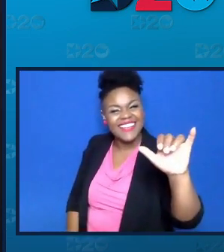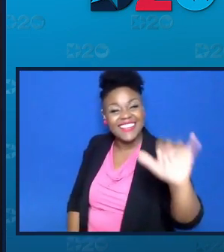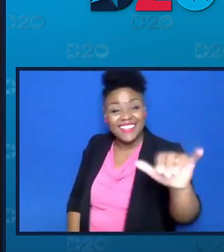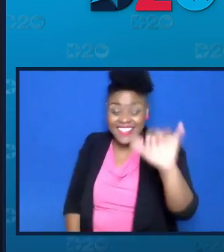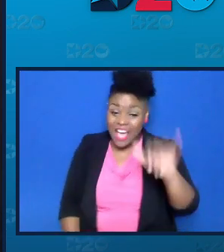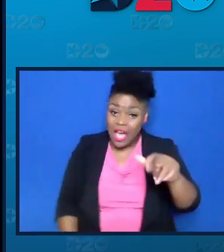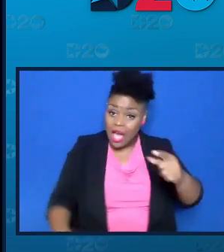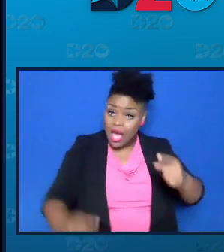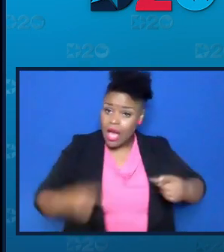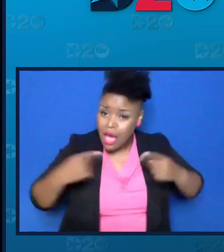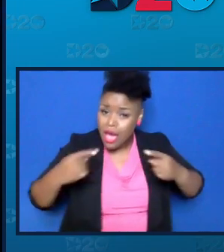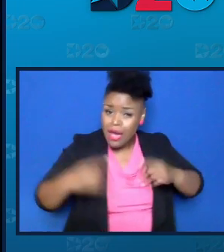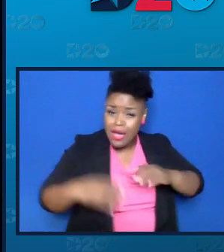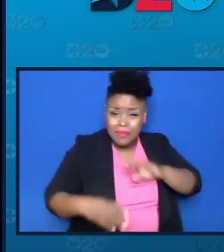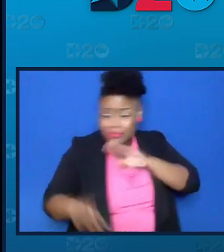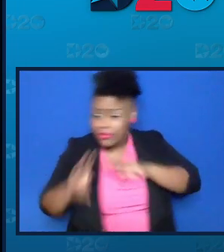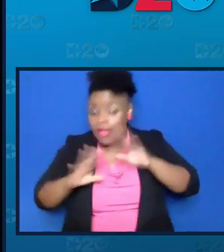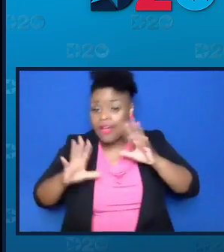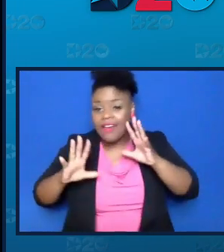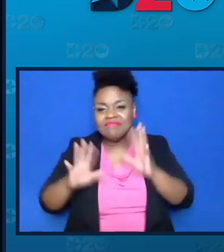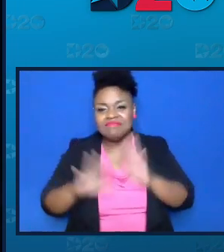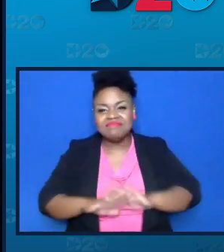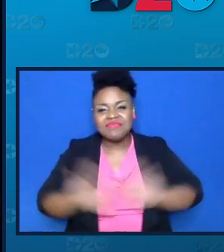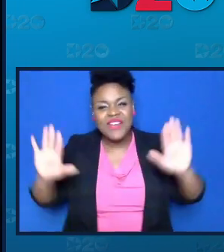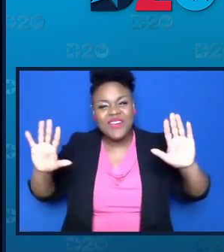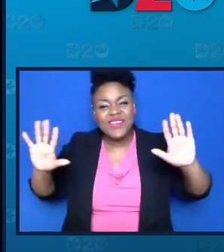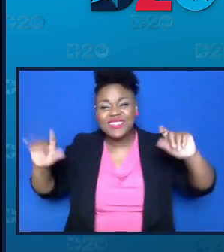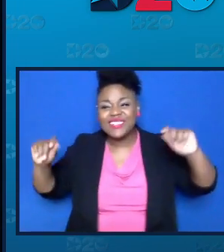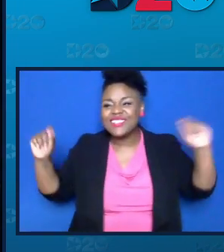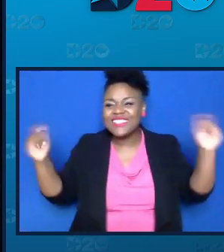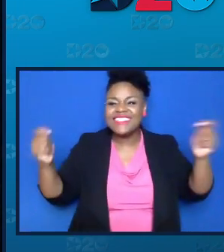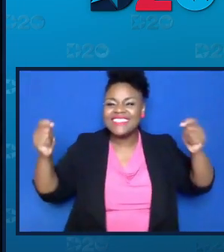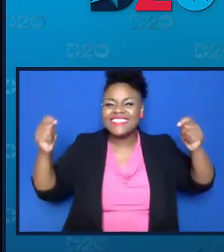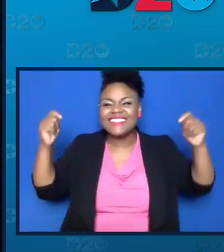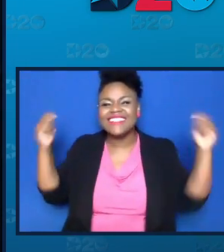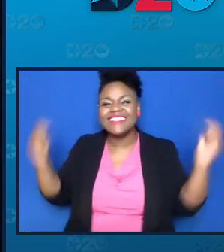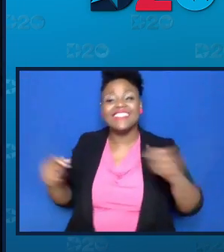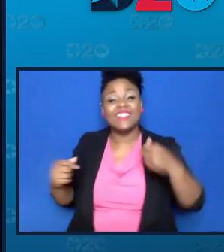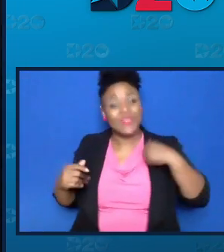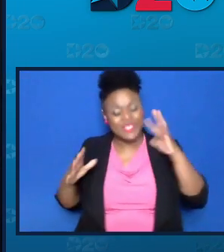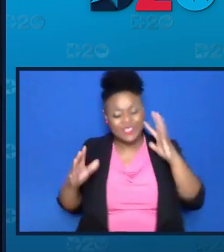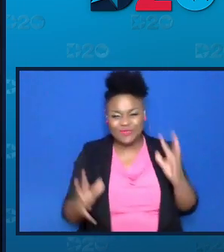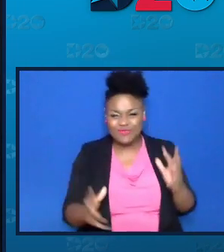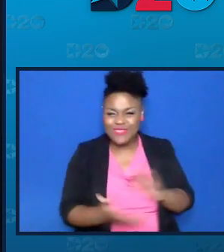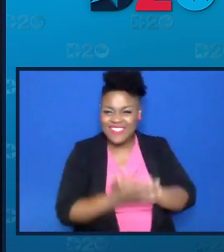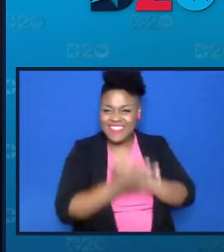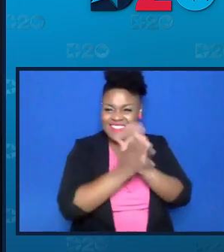won, we will be sure, we will be sure.